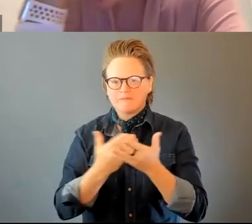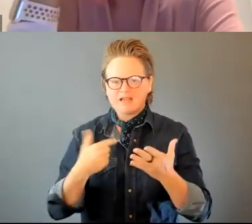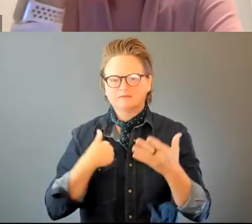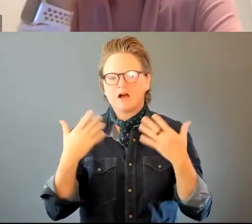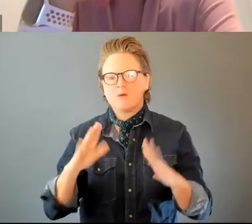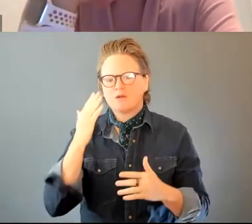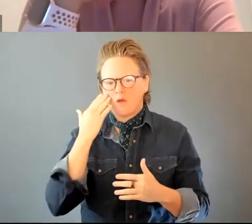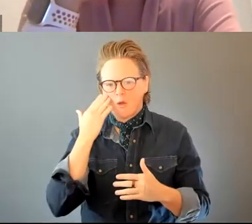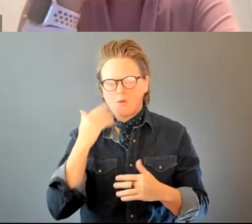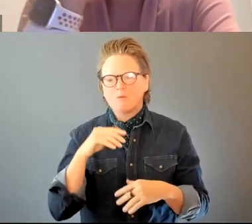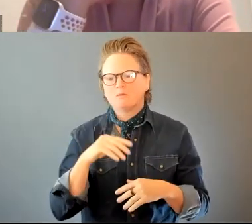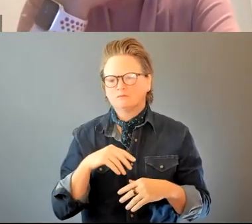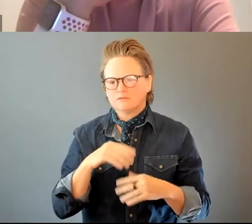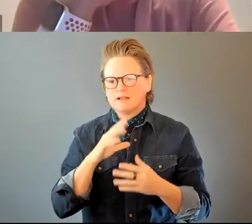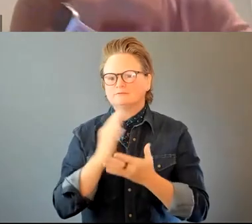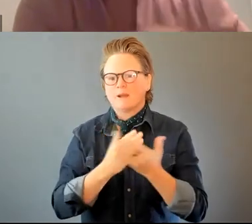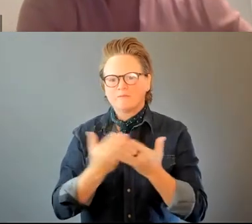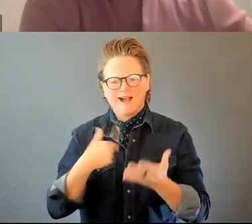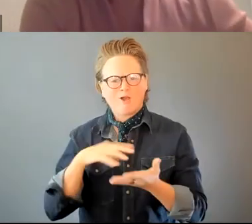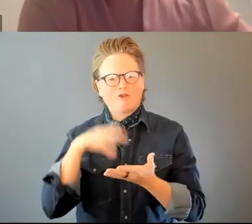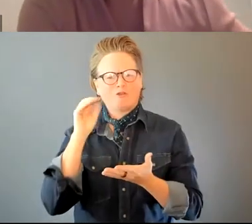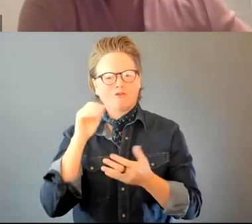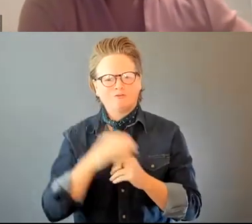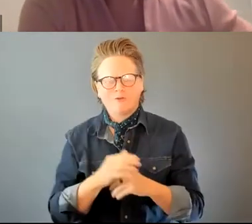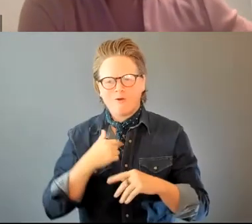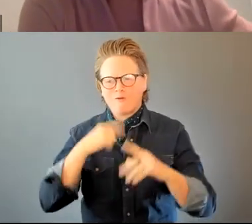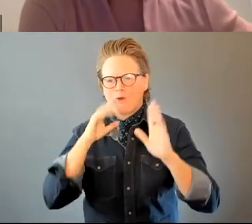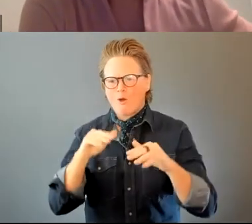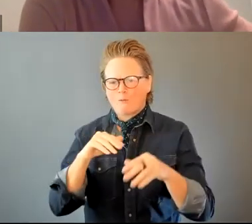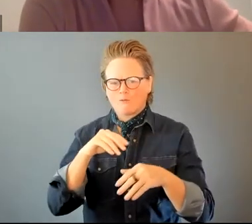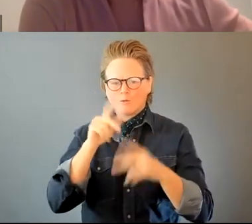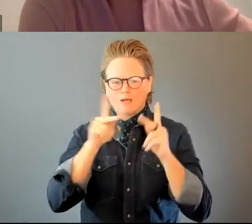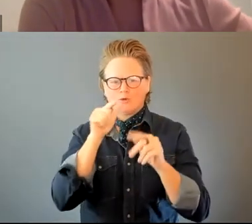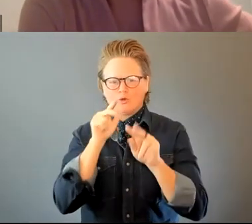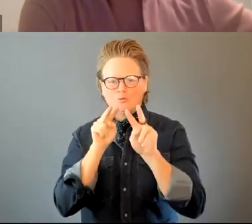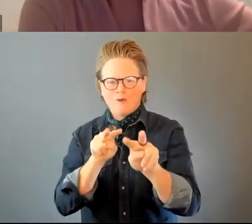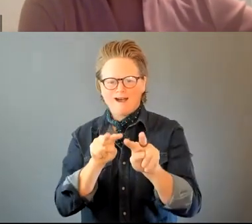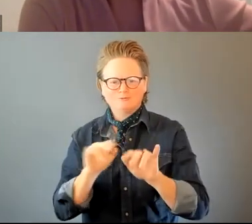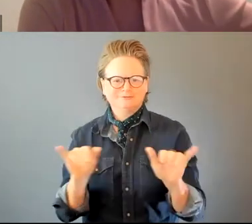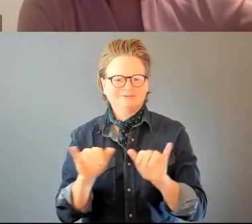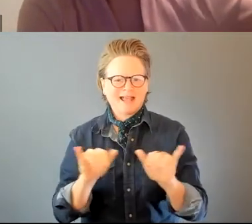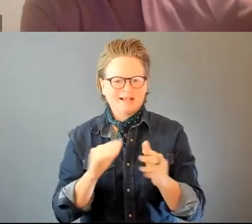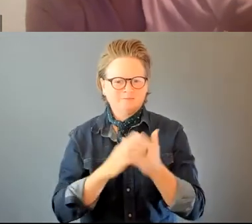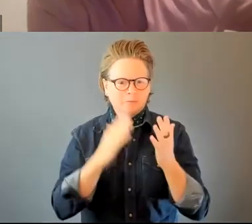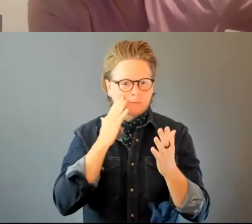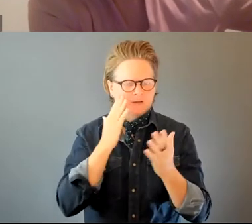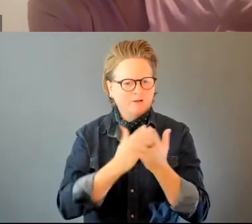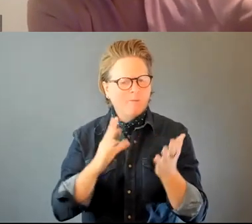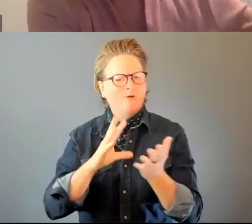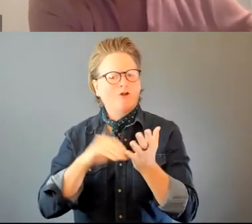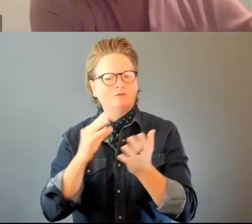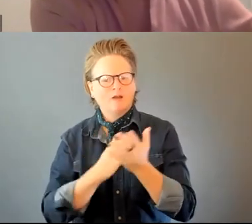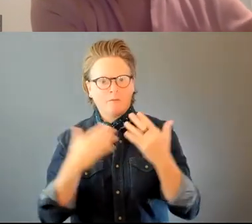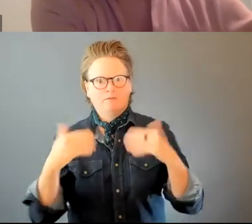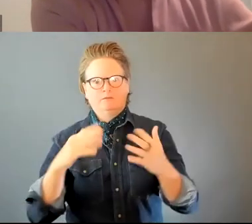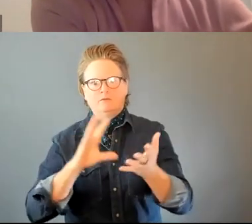and the comments and everything. So I wanted to thank you so much for that, because I know something that I learned. I hope that people who are watching